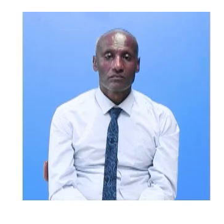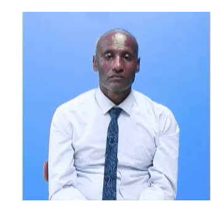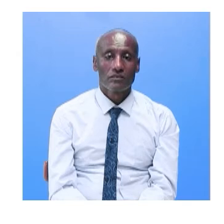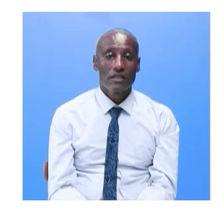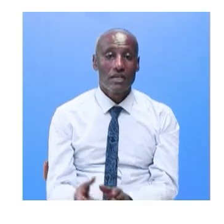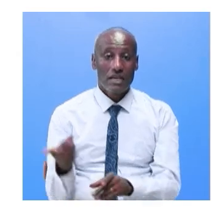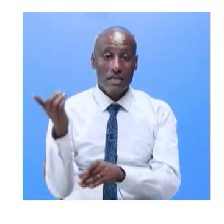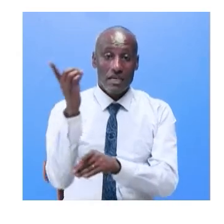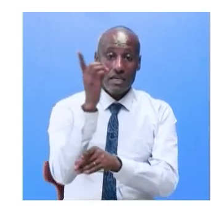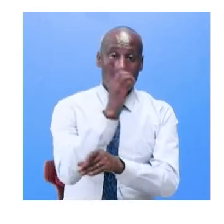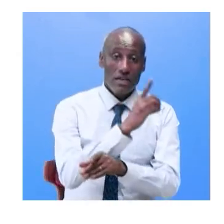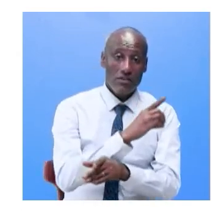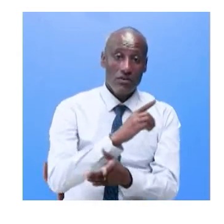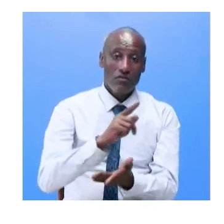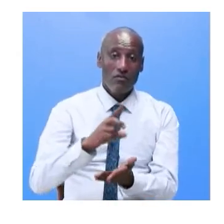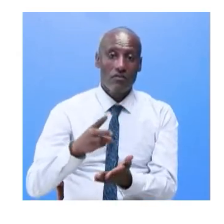days of